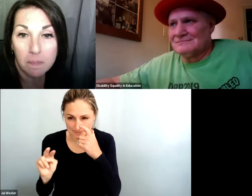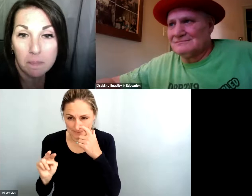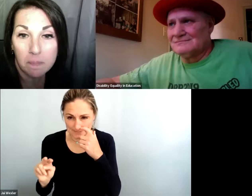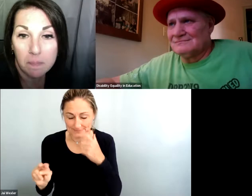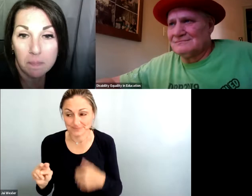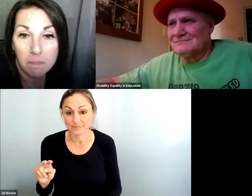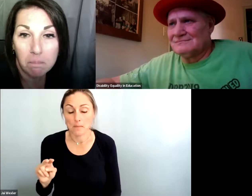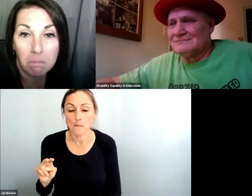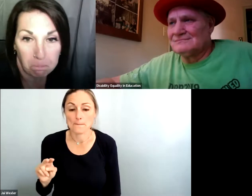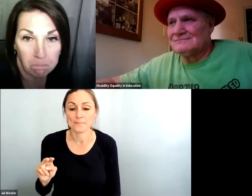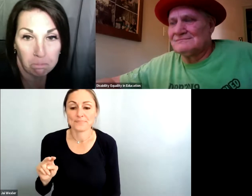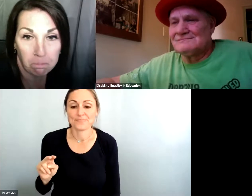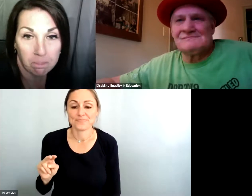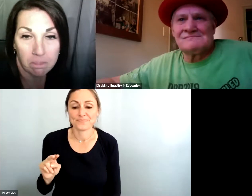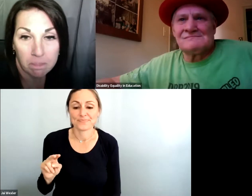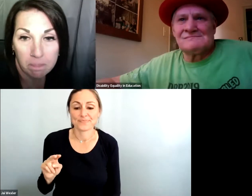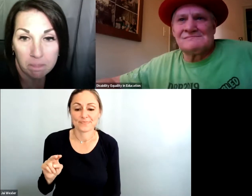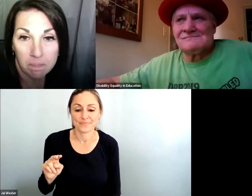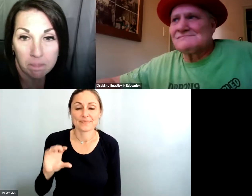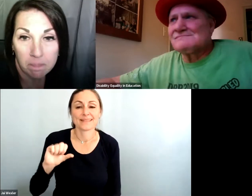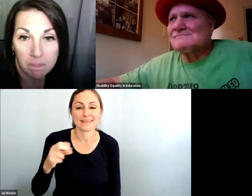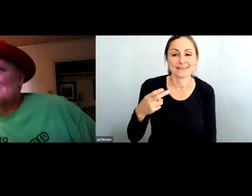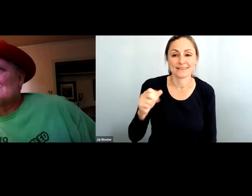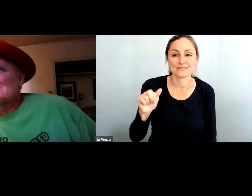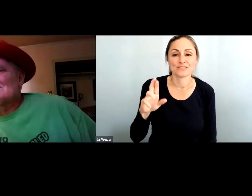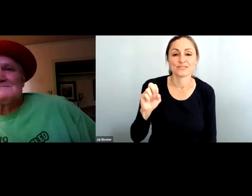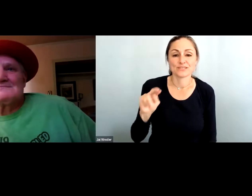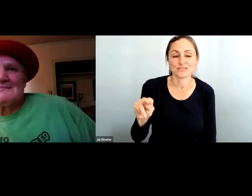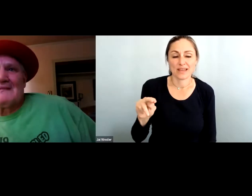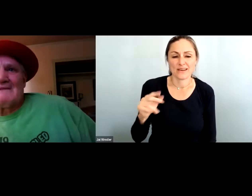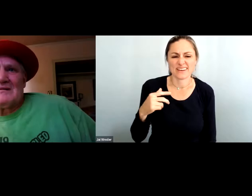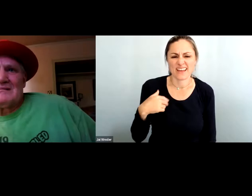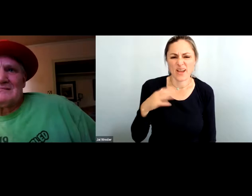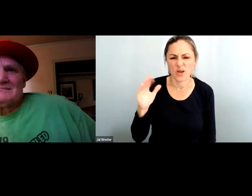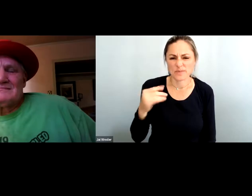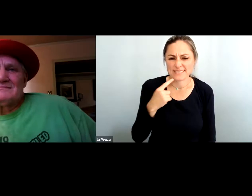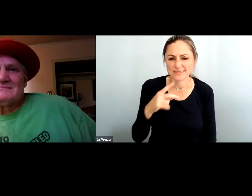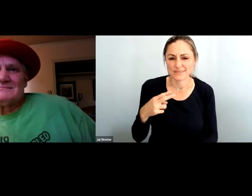it. By Sharon Janicek. I hope I said your name right.